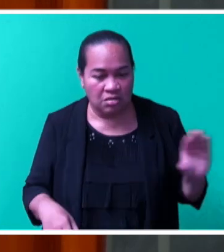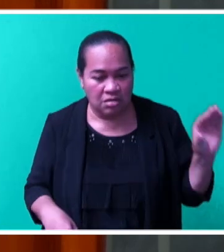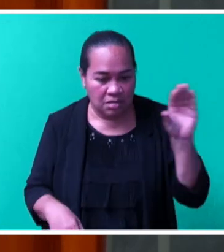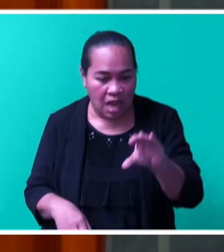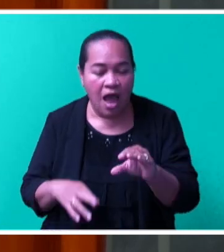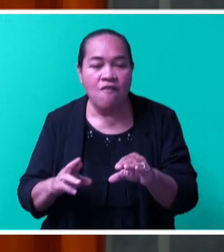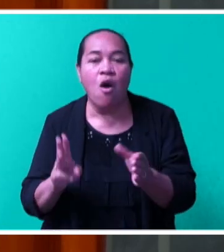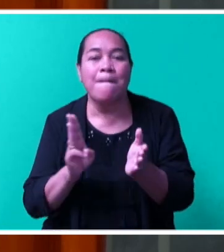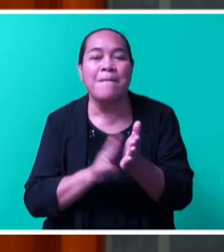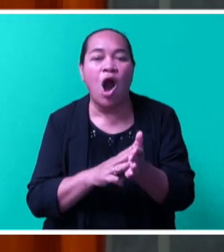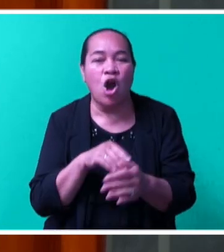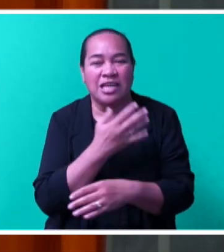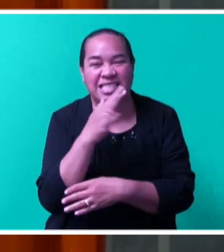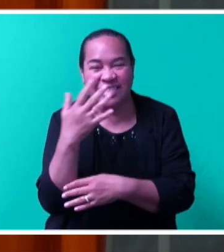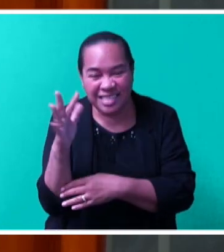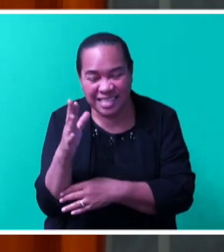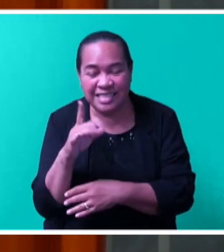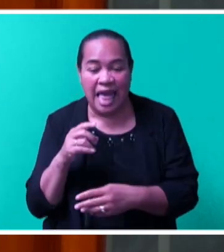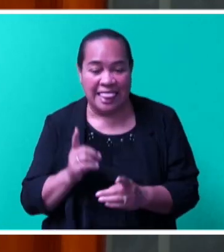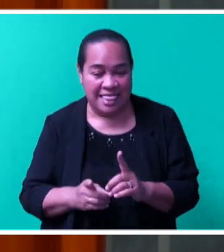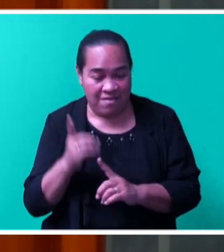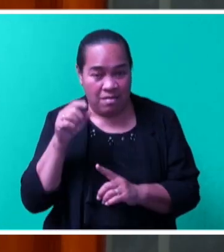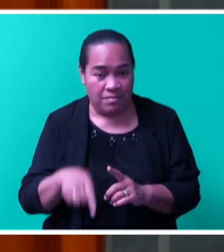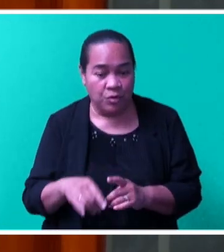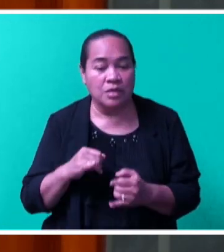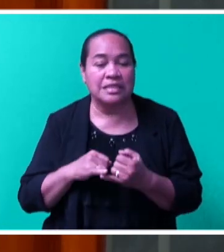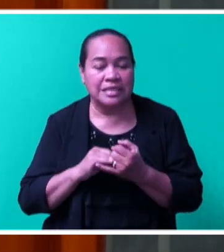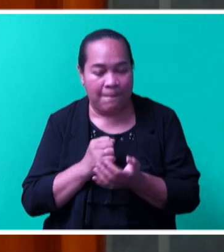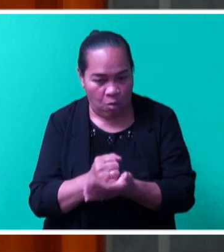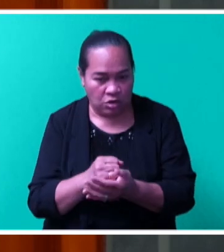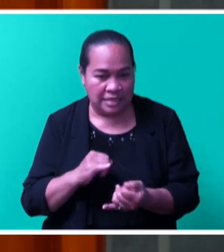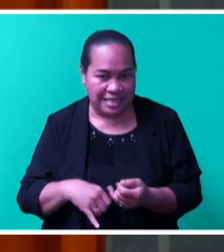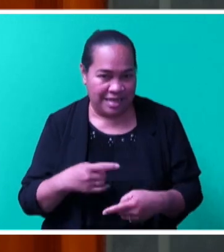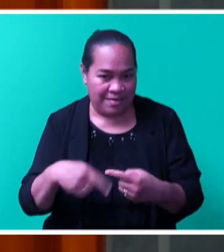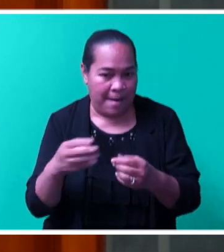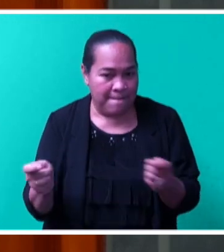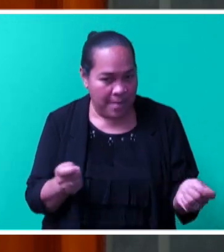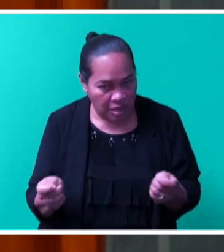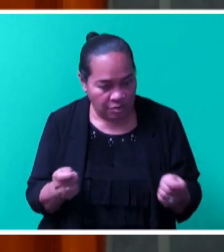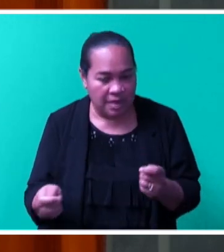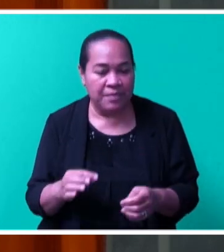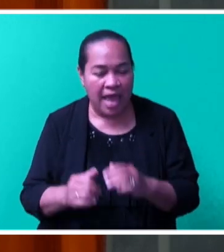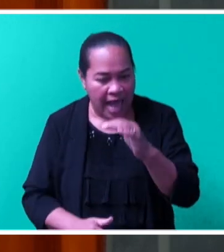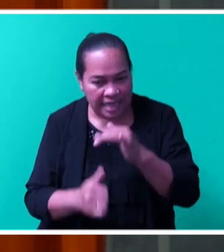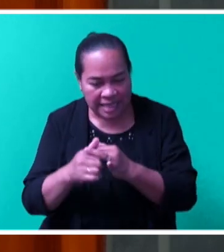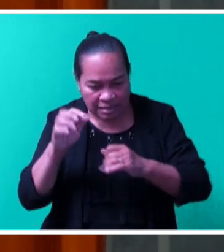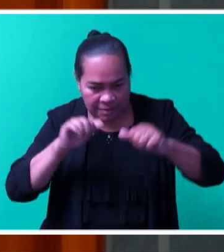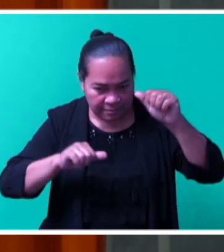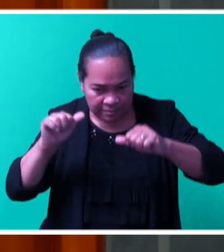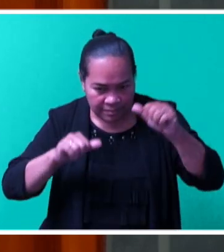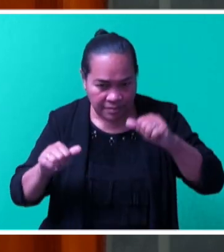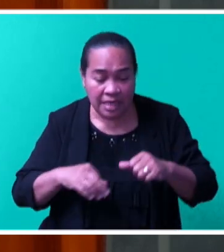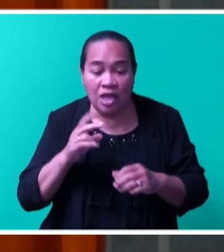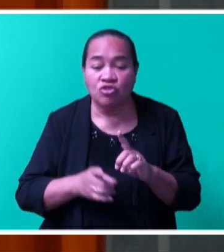mahogany development to support the sustainable management, assessment, and development of Fiji's